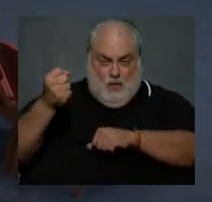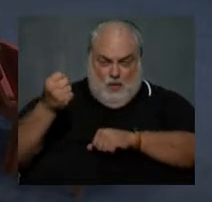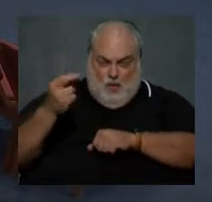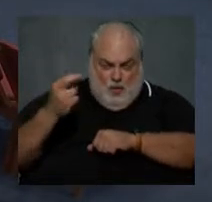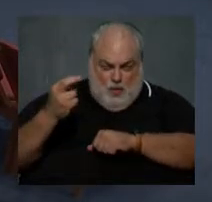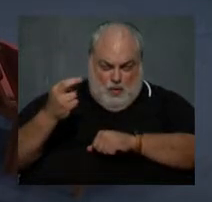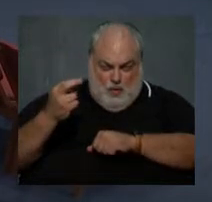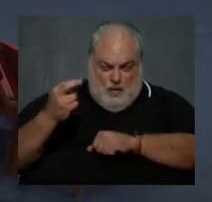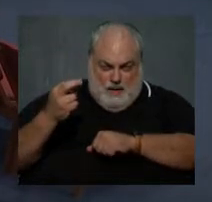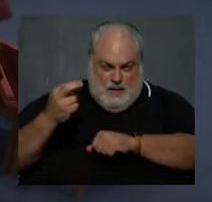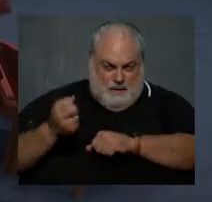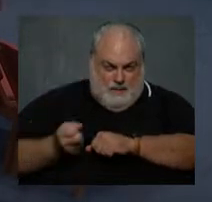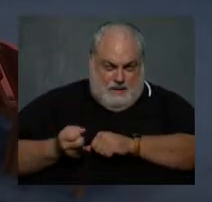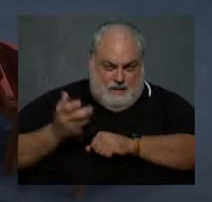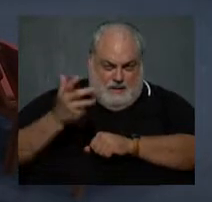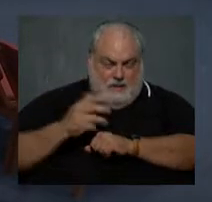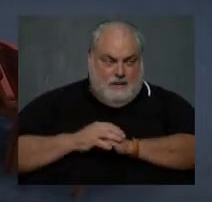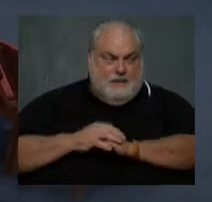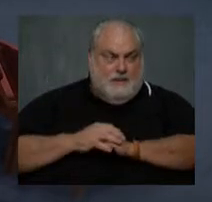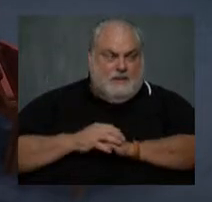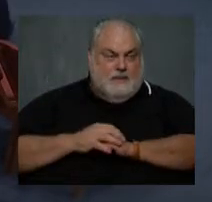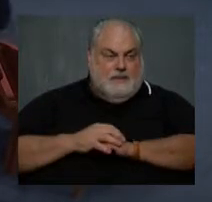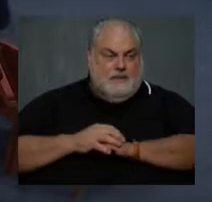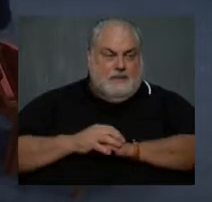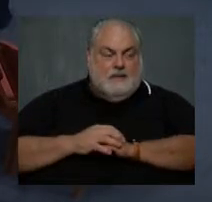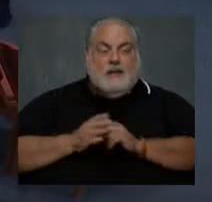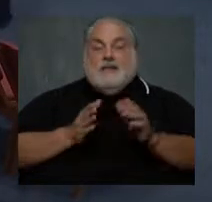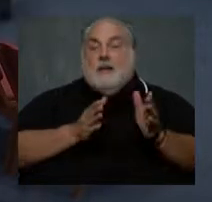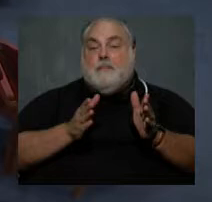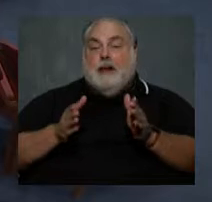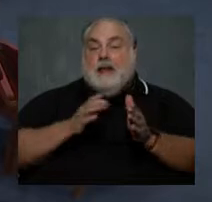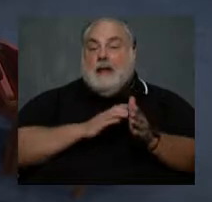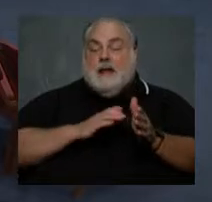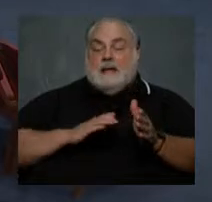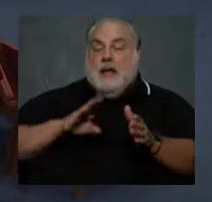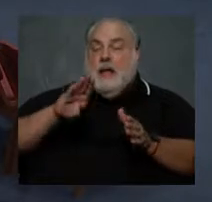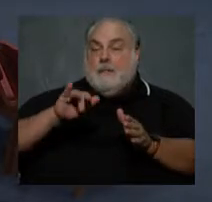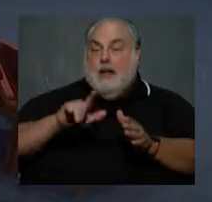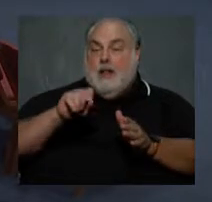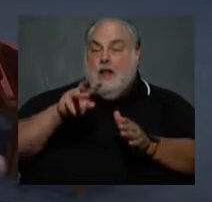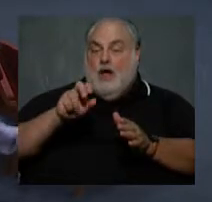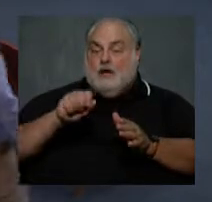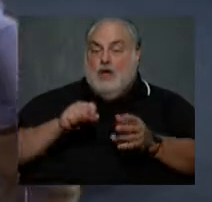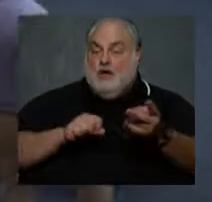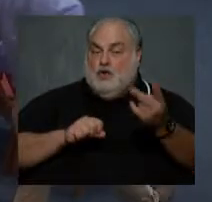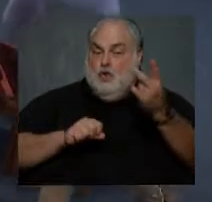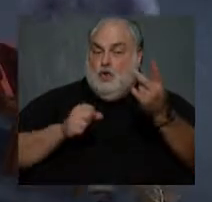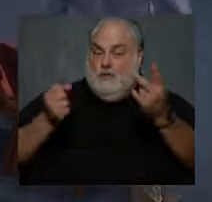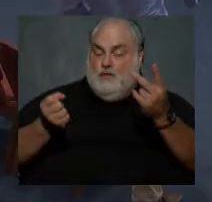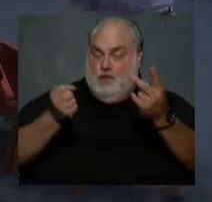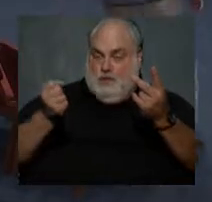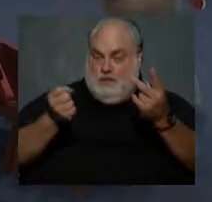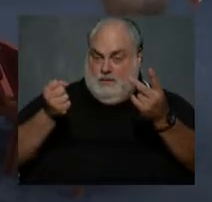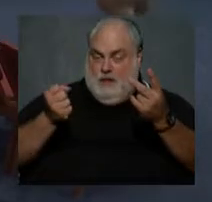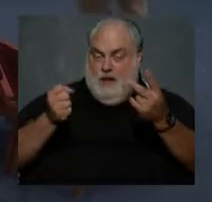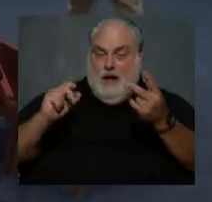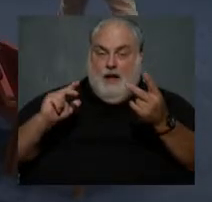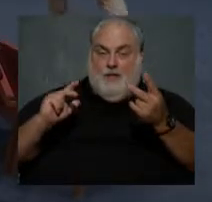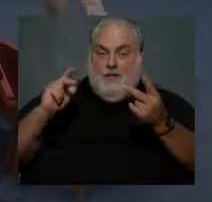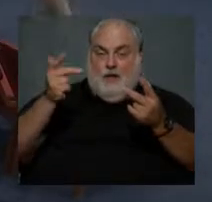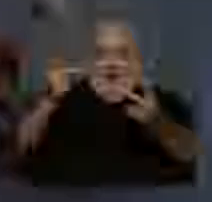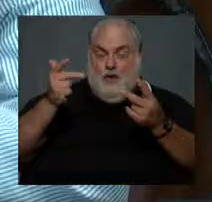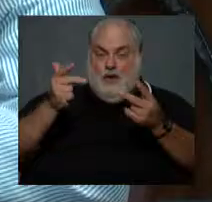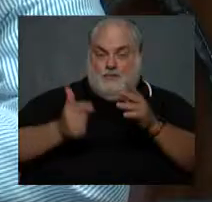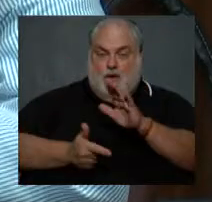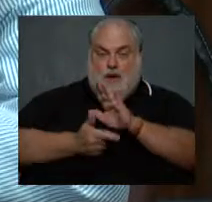or not? The Planning Commission bylaws allow for 2 deferrals. A third deferral